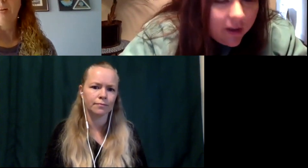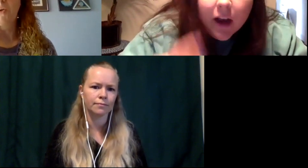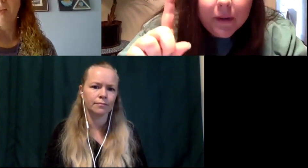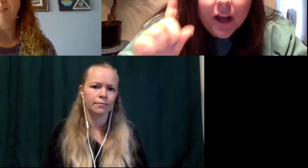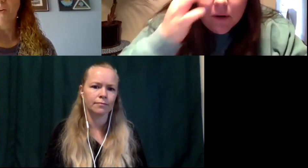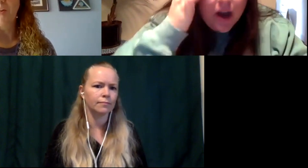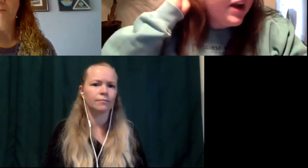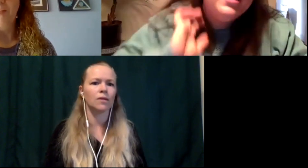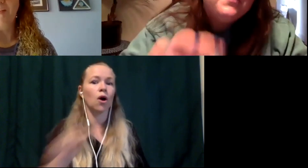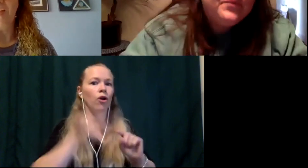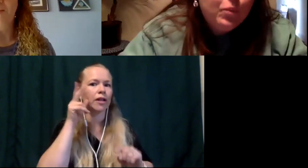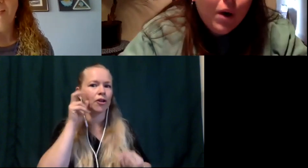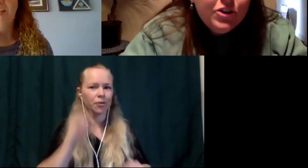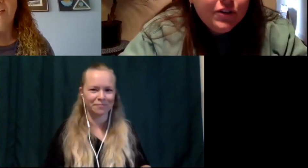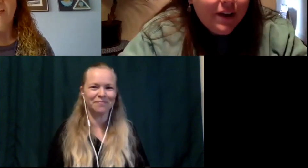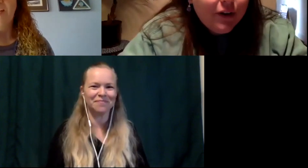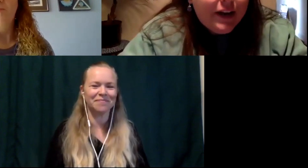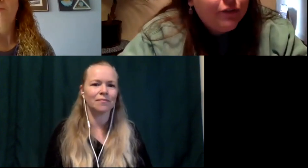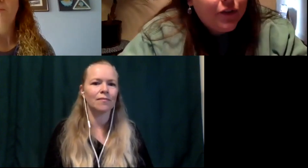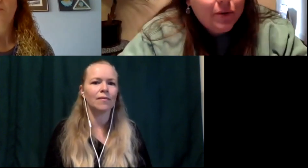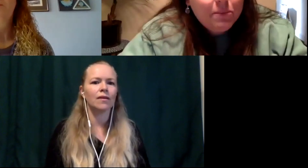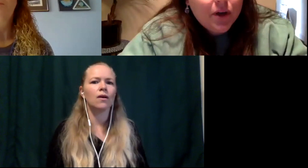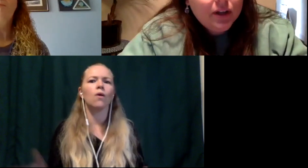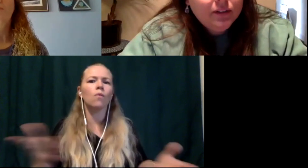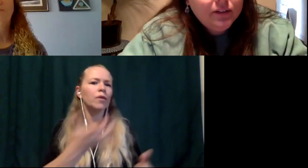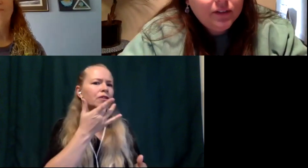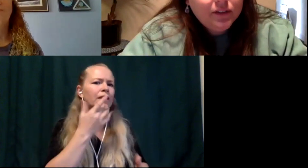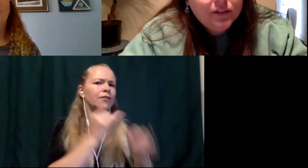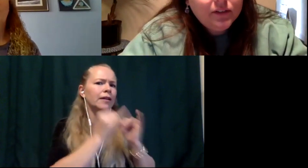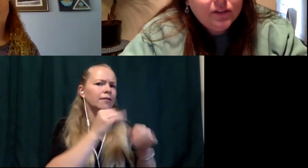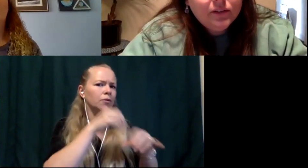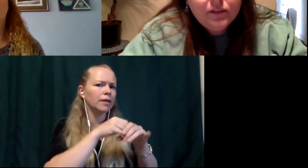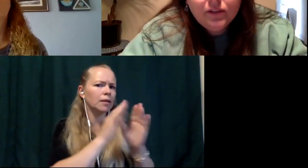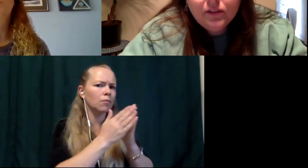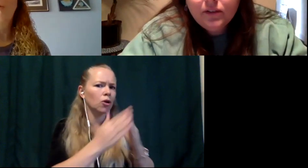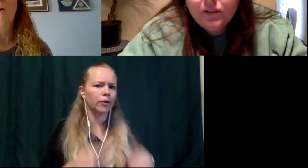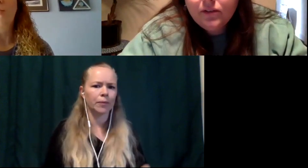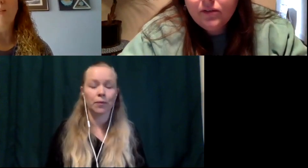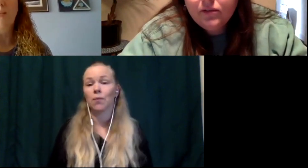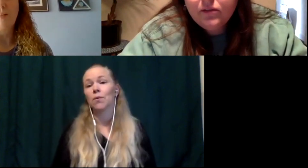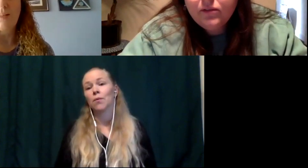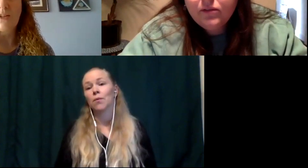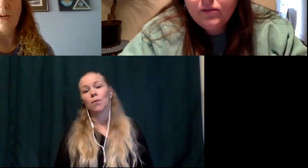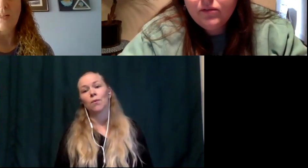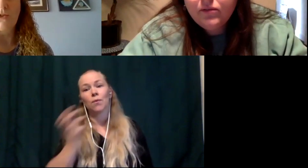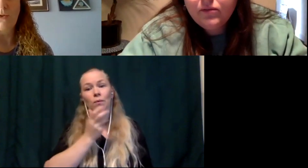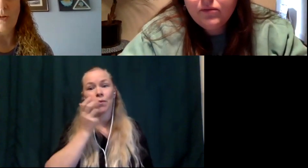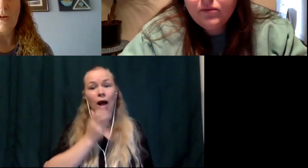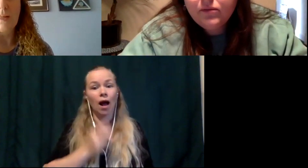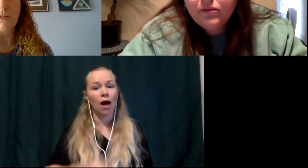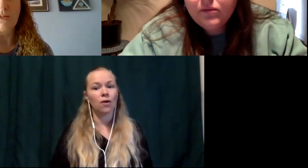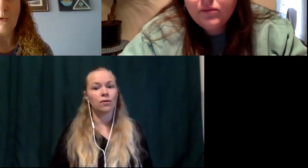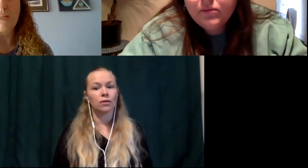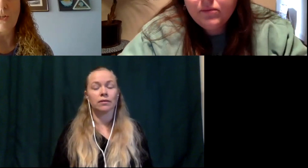Nope, didn't hear that. There we go. Sorry. Okay. What was your favorite interview in the book? Oh, wow. That's a